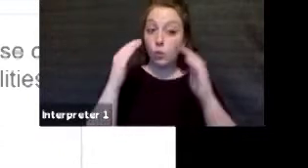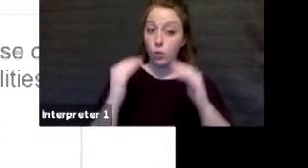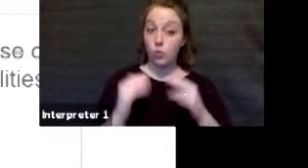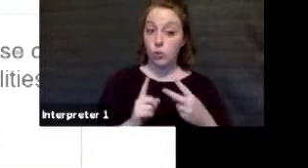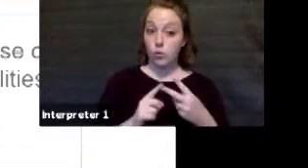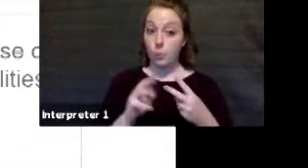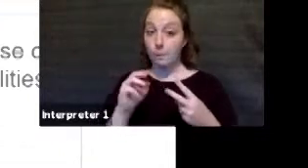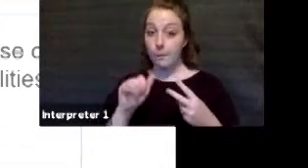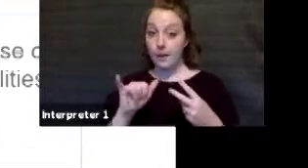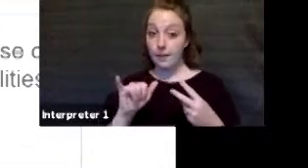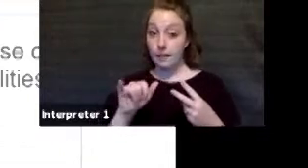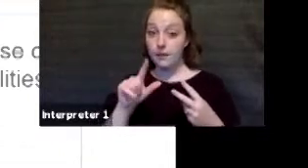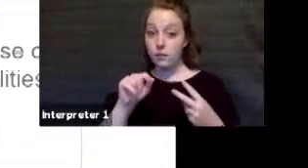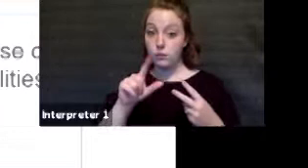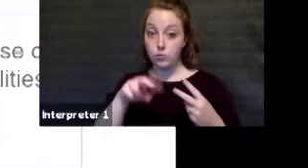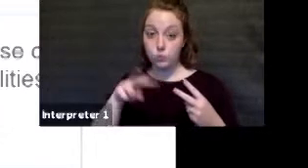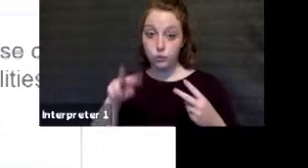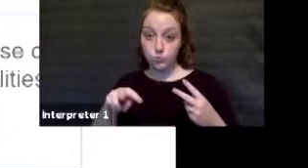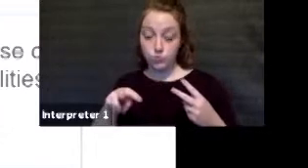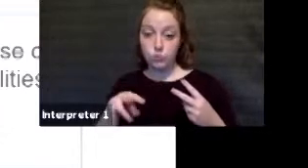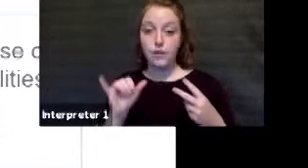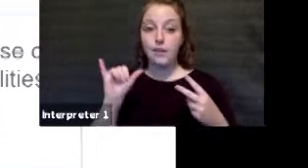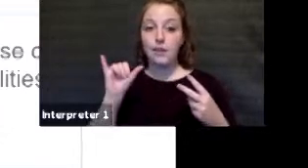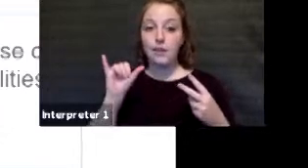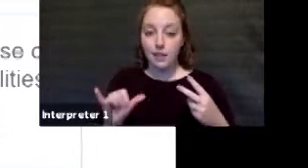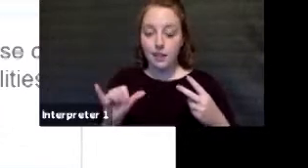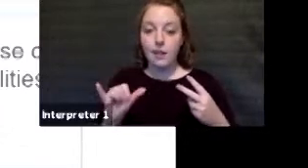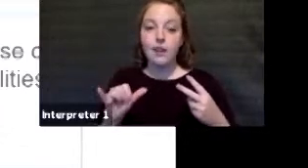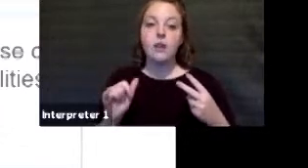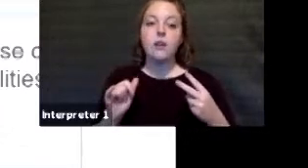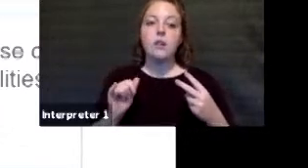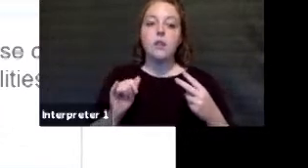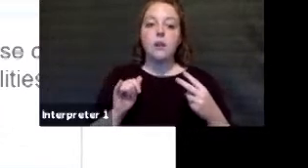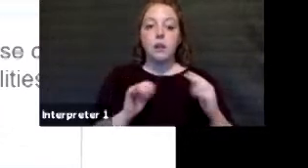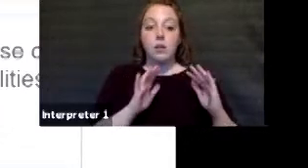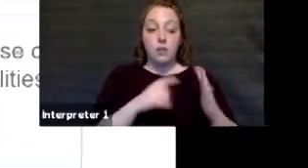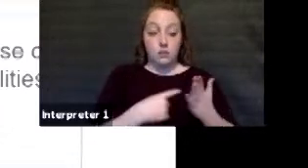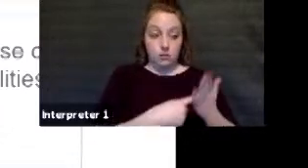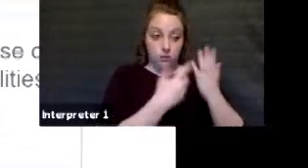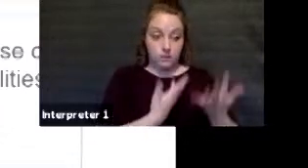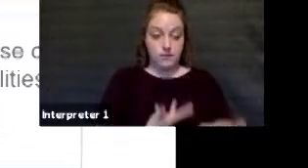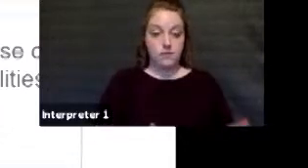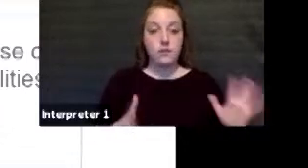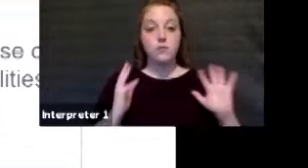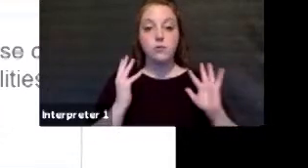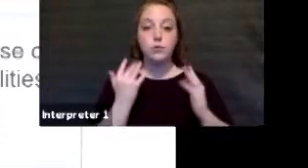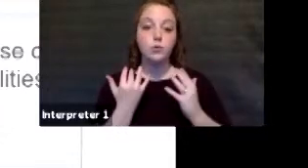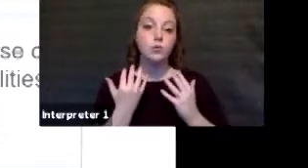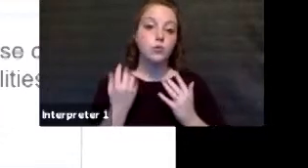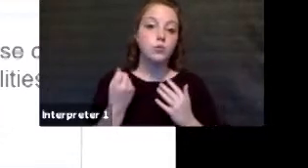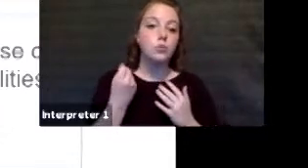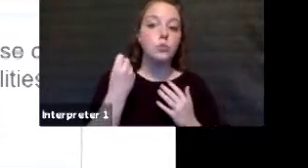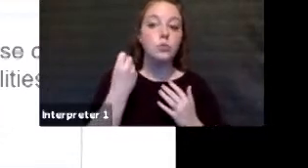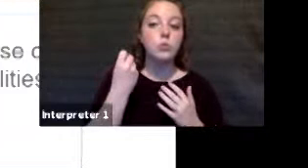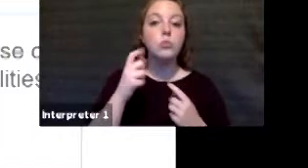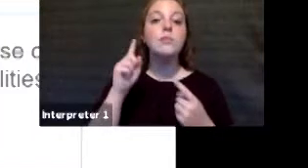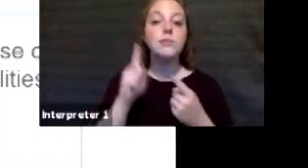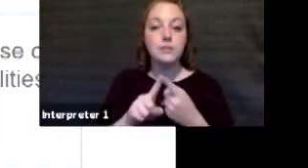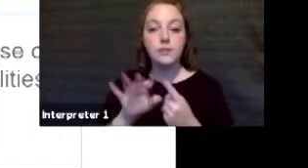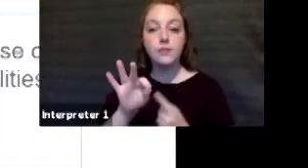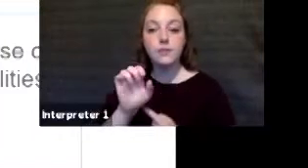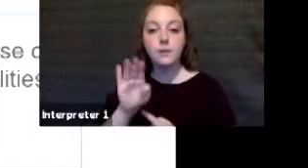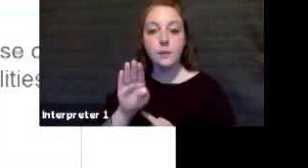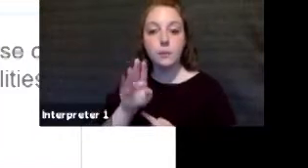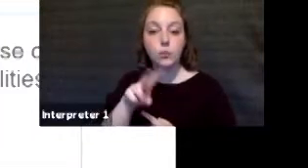bond is kind of picking some of those conversations back up, ultimately working towards a February of 22